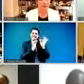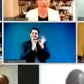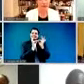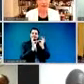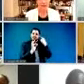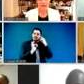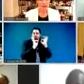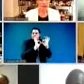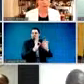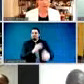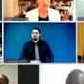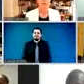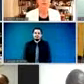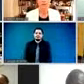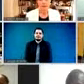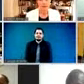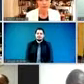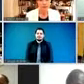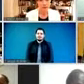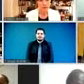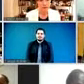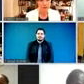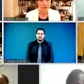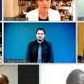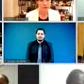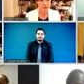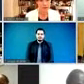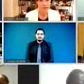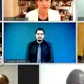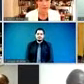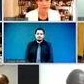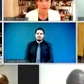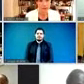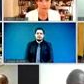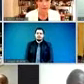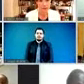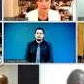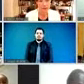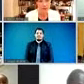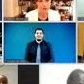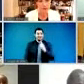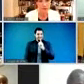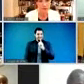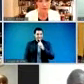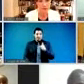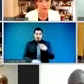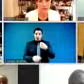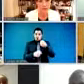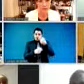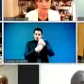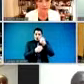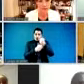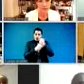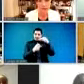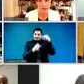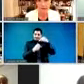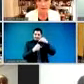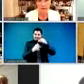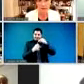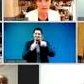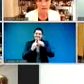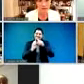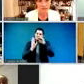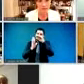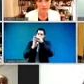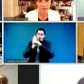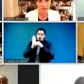quite impactful in terms of how things are framed. And I think actually one of the things that we've